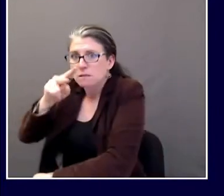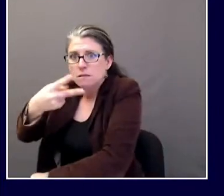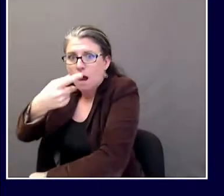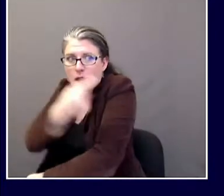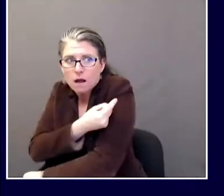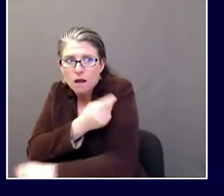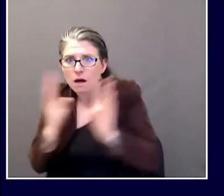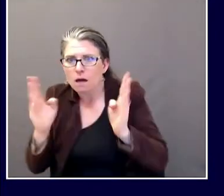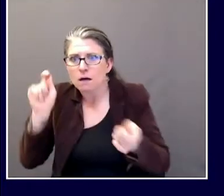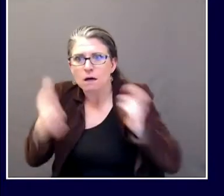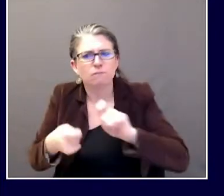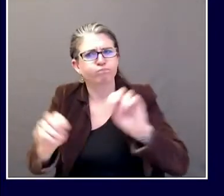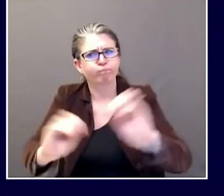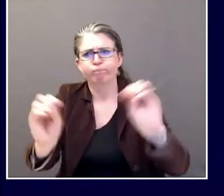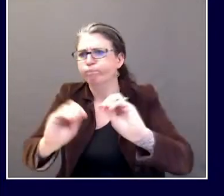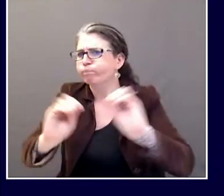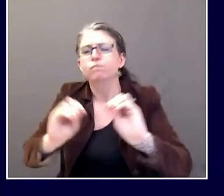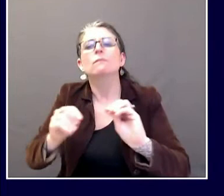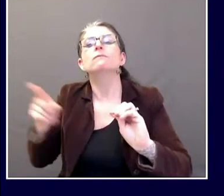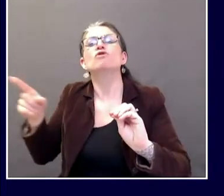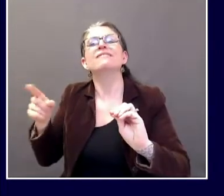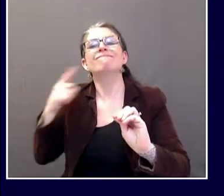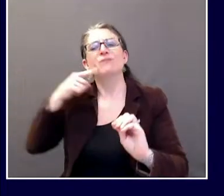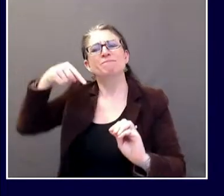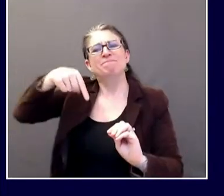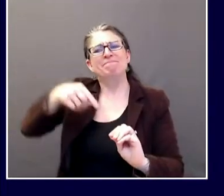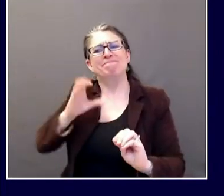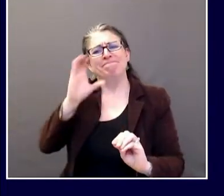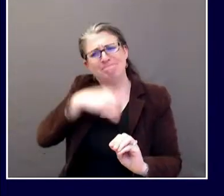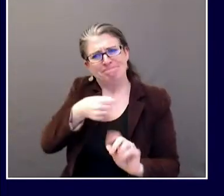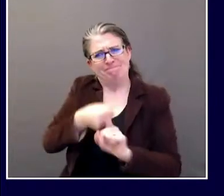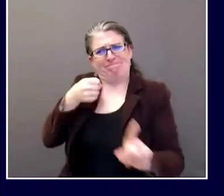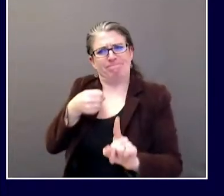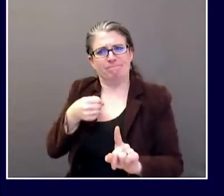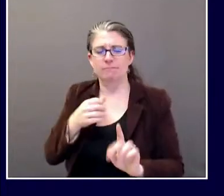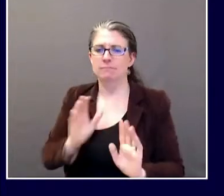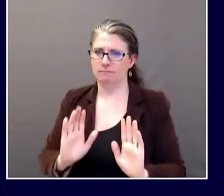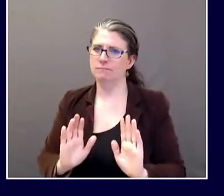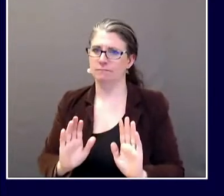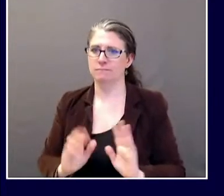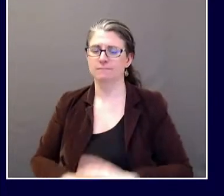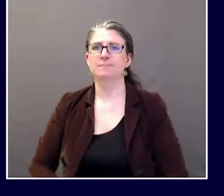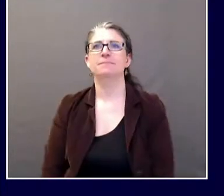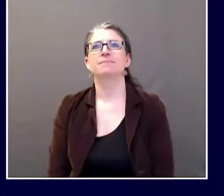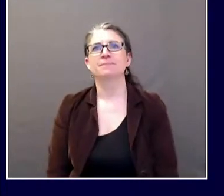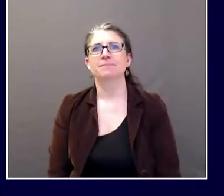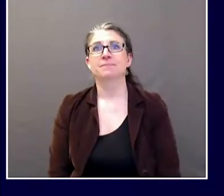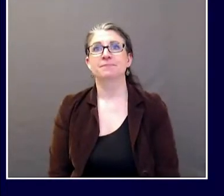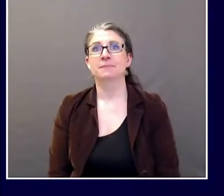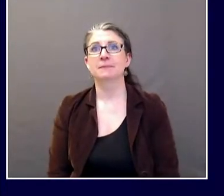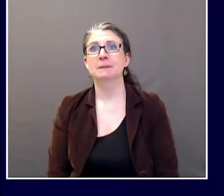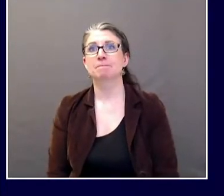I'm going to turn it over to Chris Costa at News Center next.